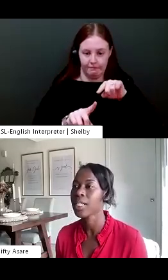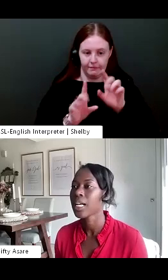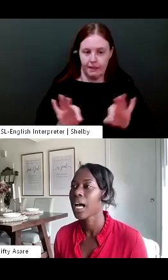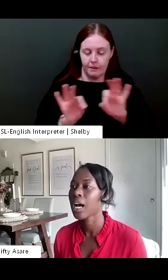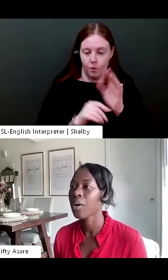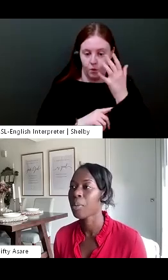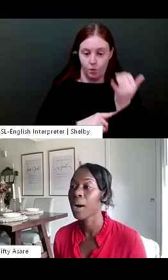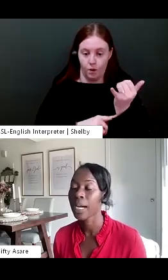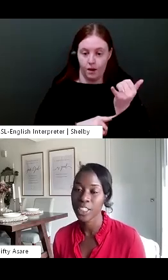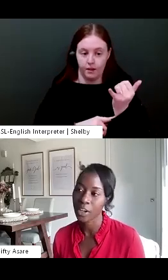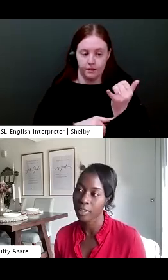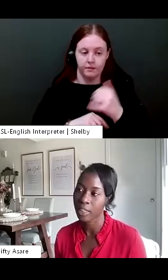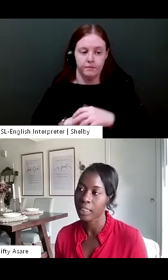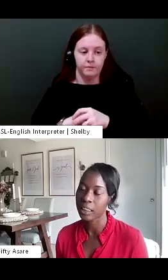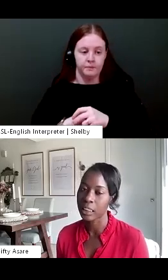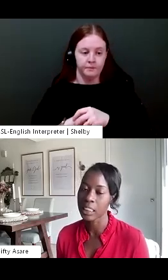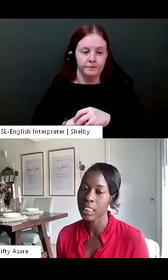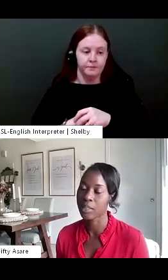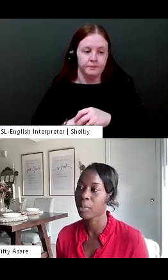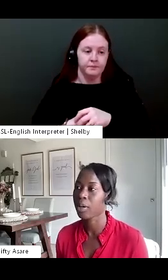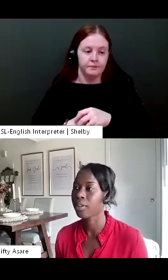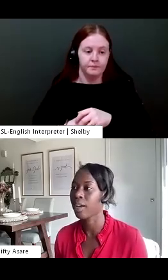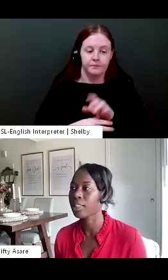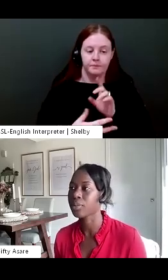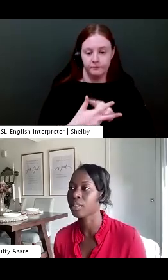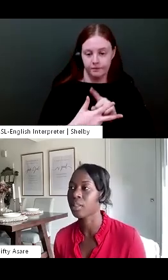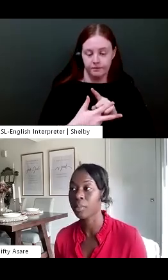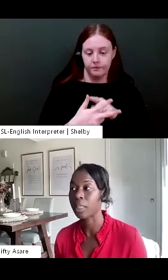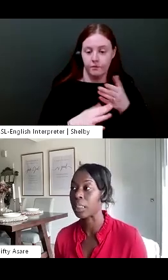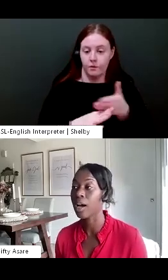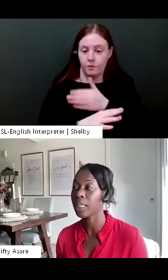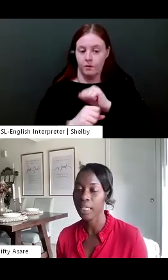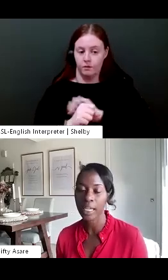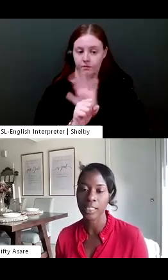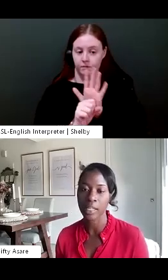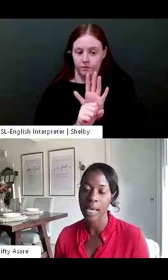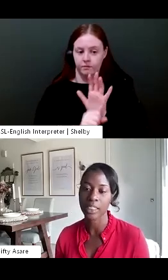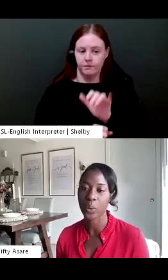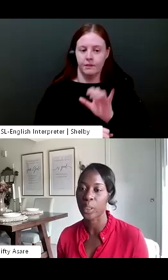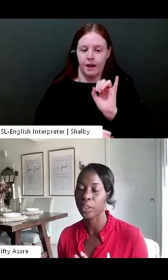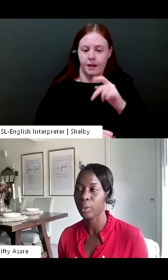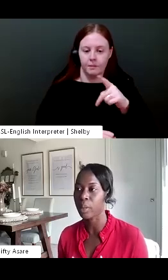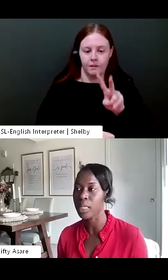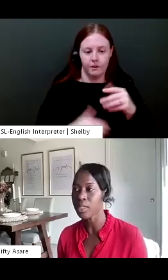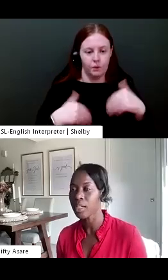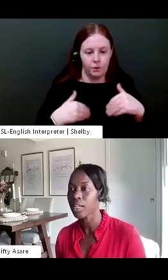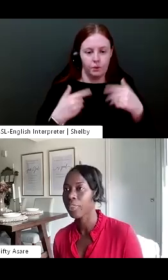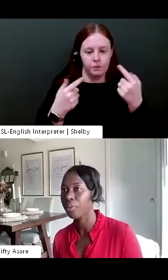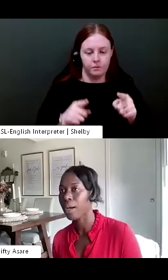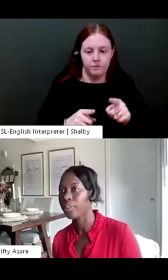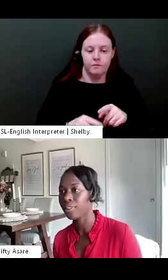matter? Well, prior to COVID-19, intimate partner violence was alarmingly common in Canada, impacting 1 in 3